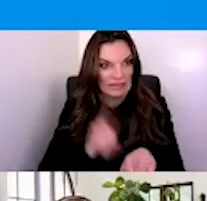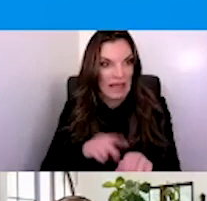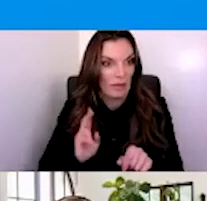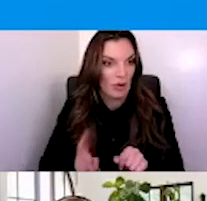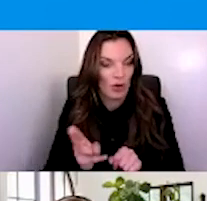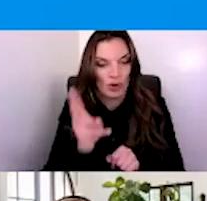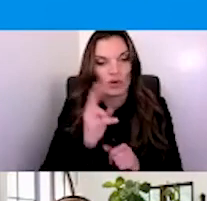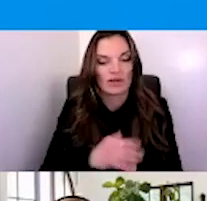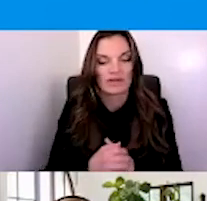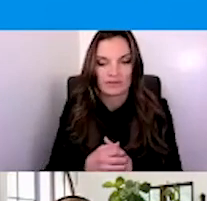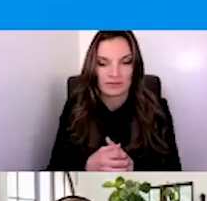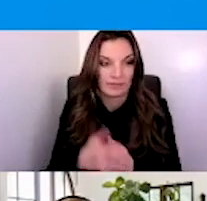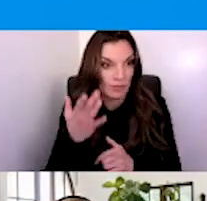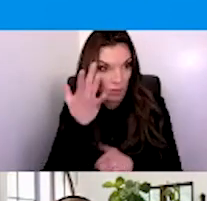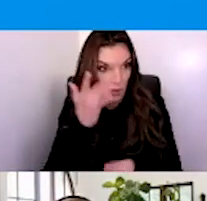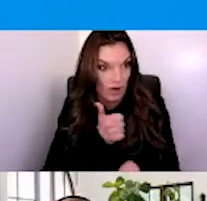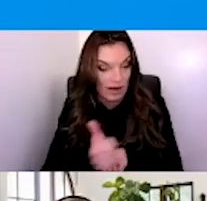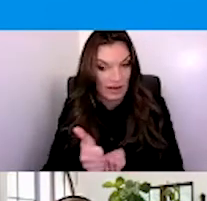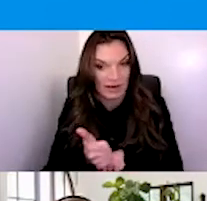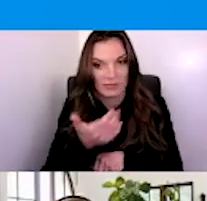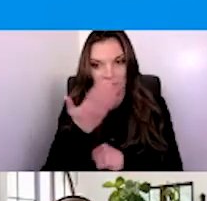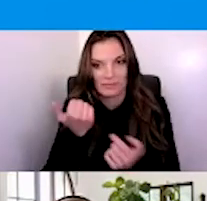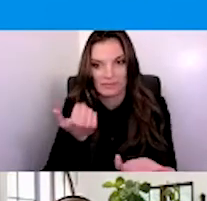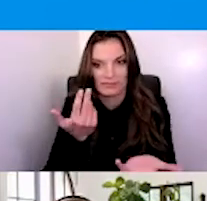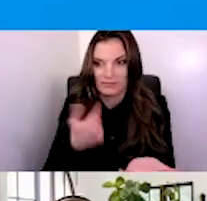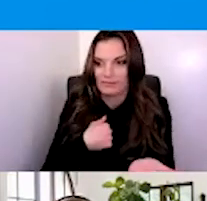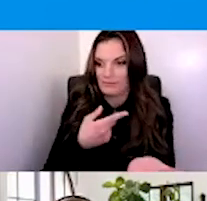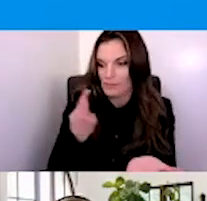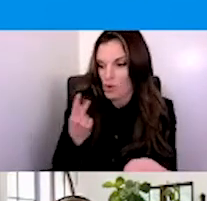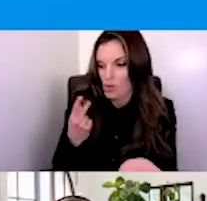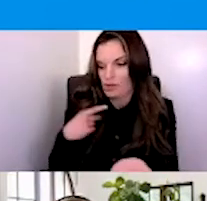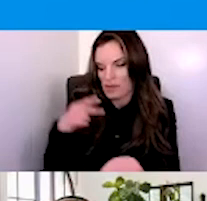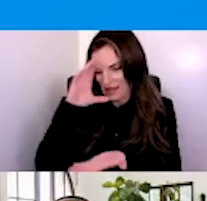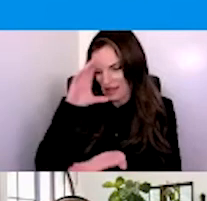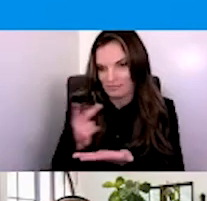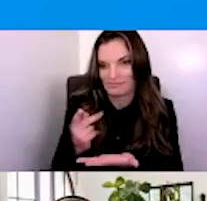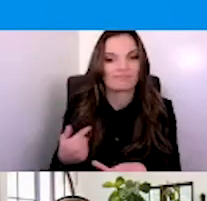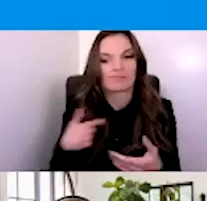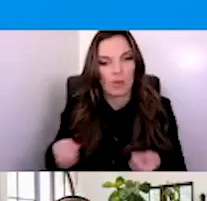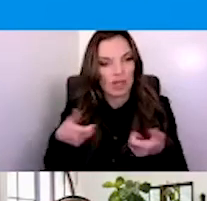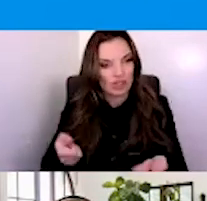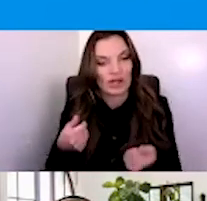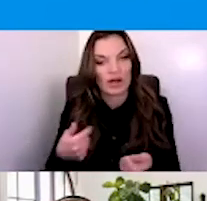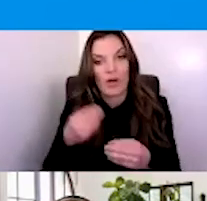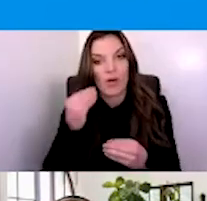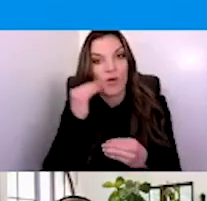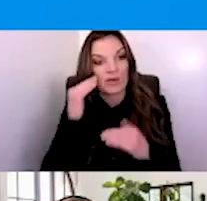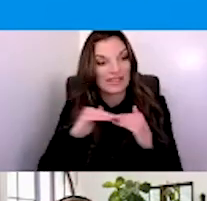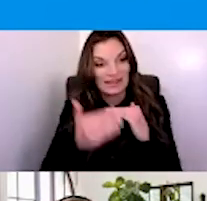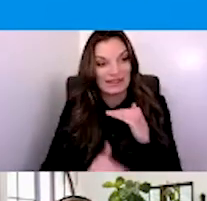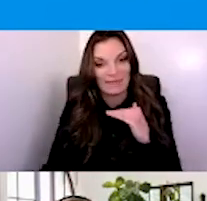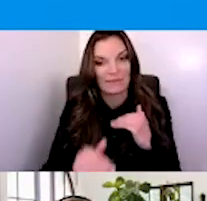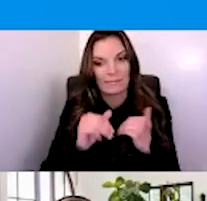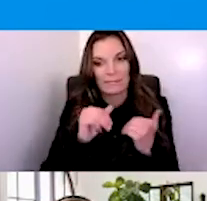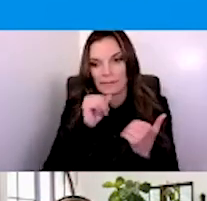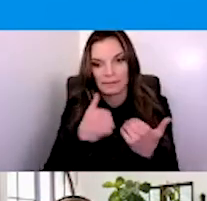Um, because we're two parents who use wheelchairs, we don't have any steps in our home, which includes a basement. So